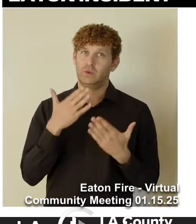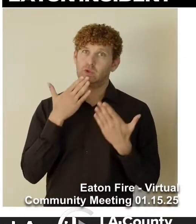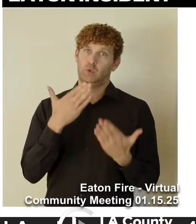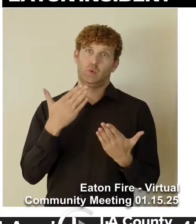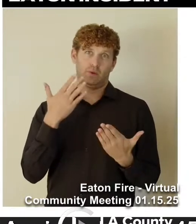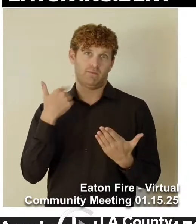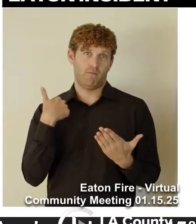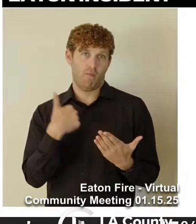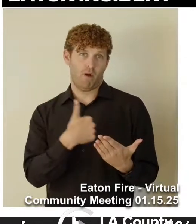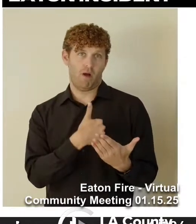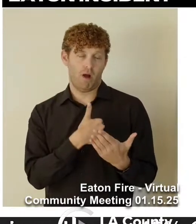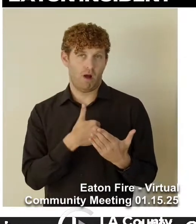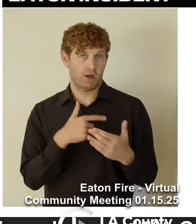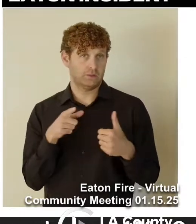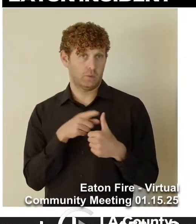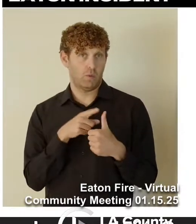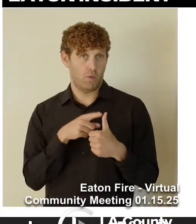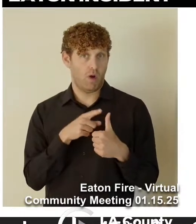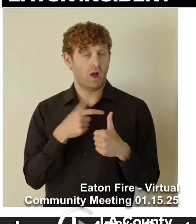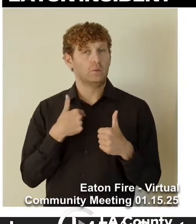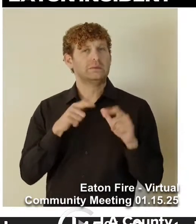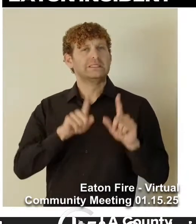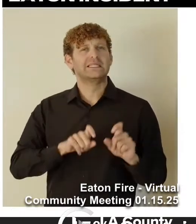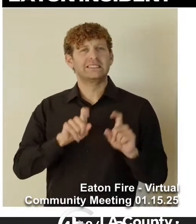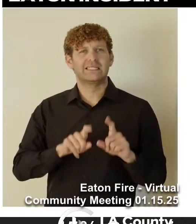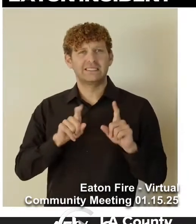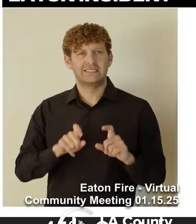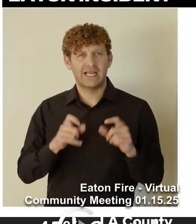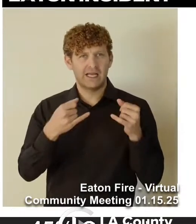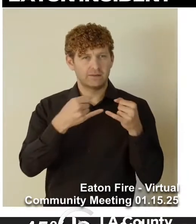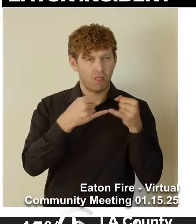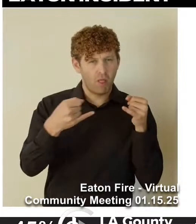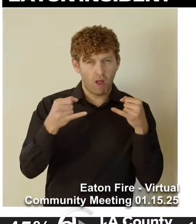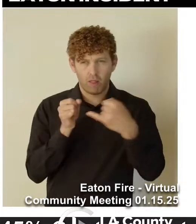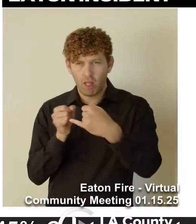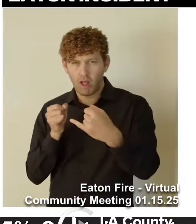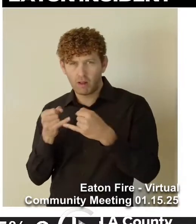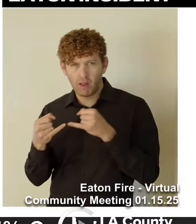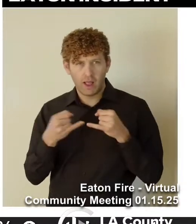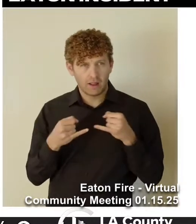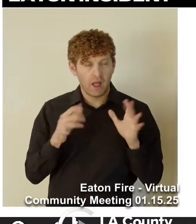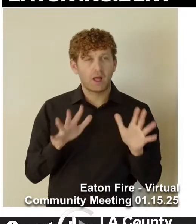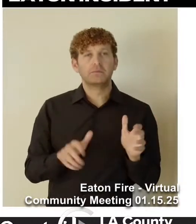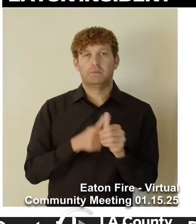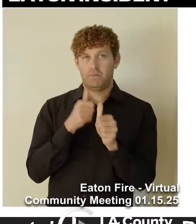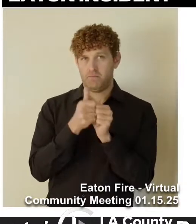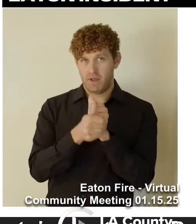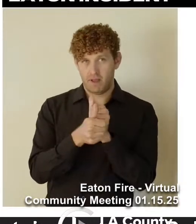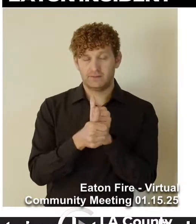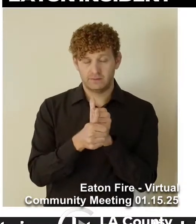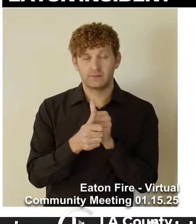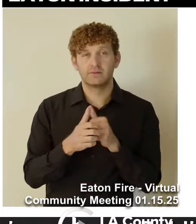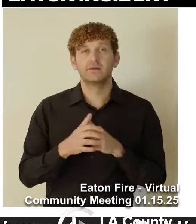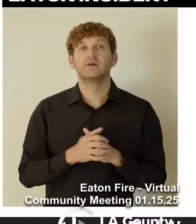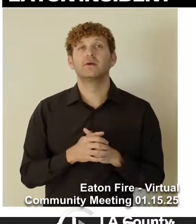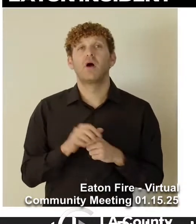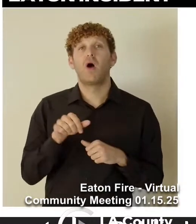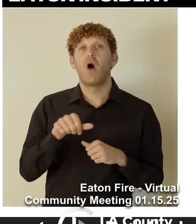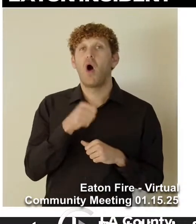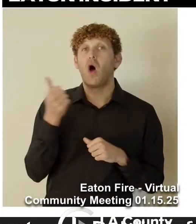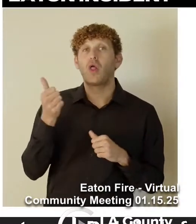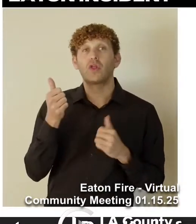one, we've tested our lines that we've put in. So far they've passed. But the other thing that it's doing, it's actually